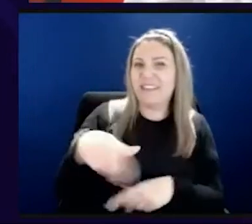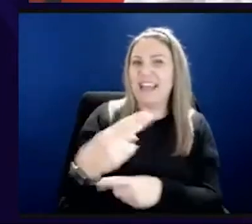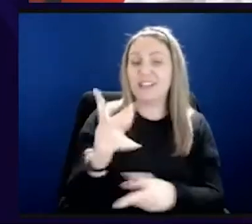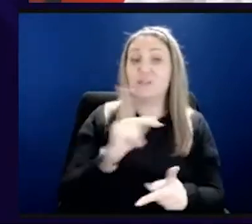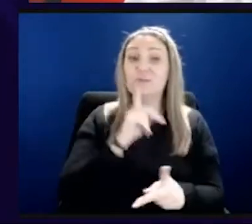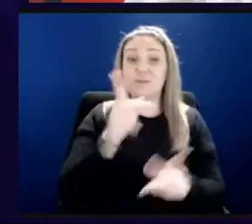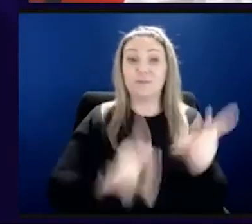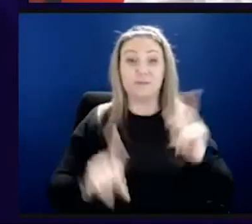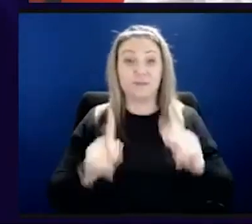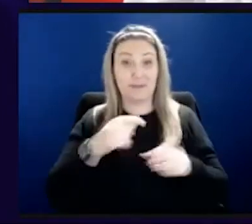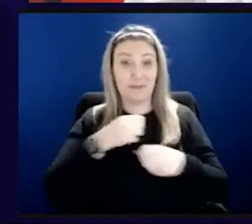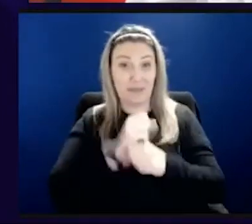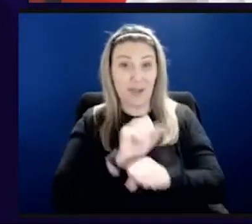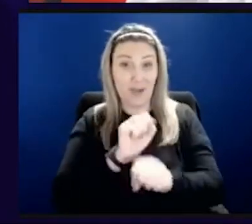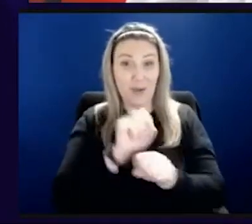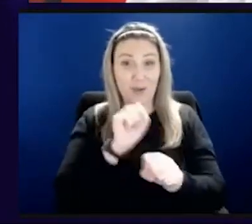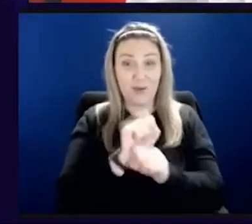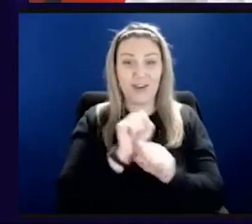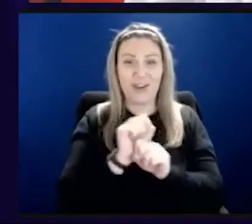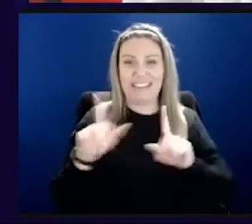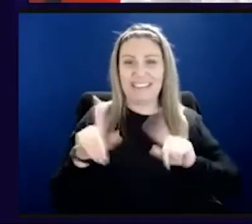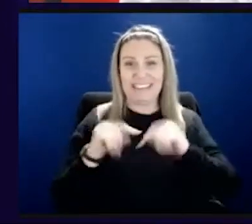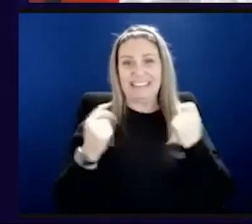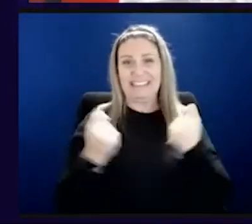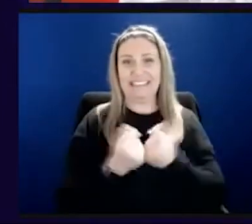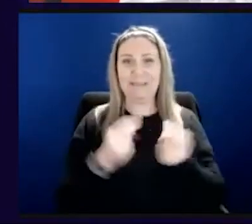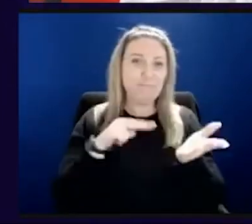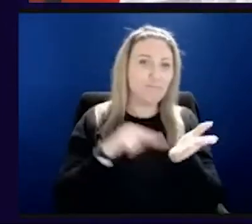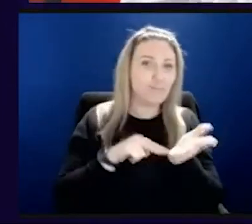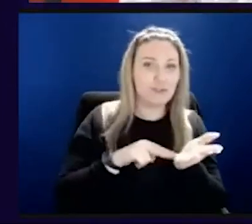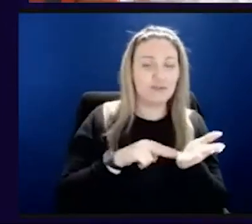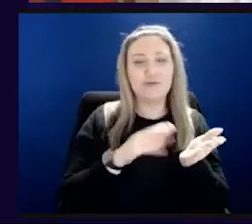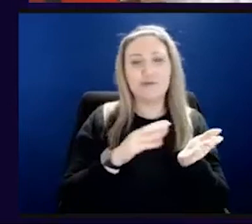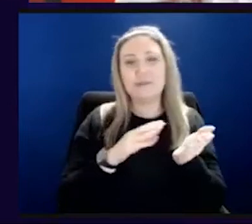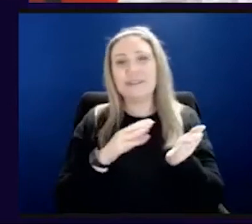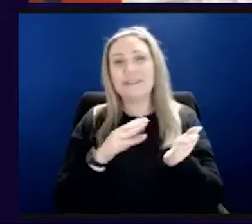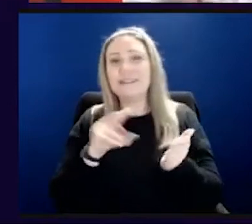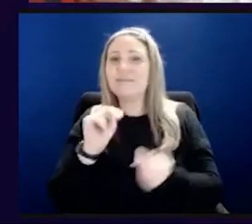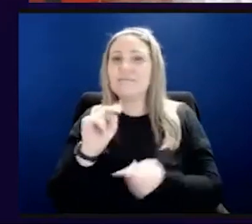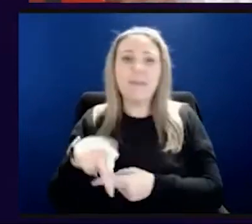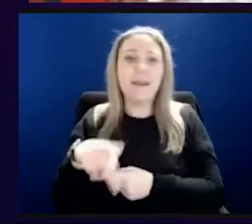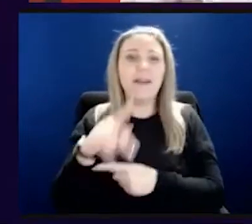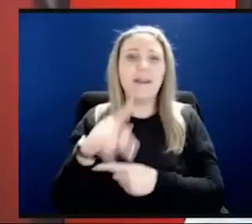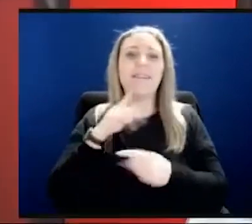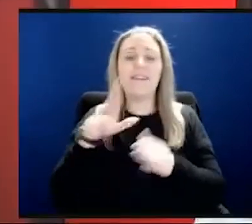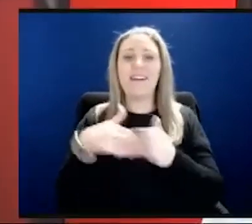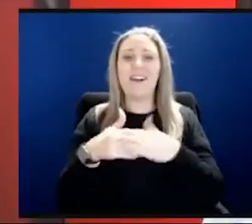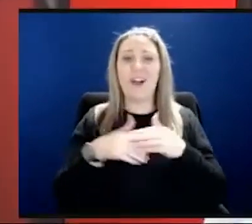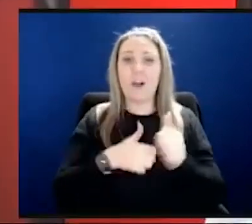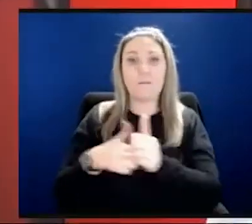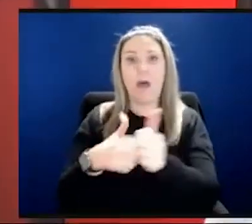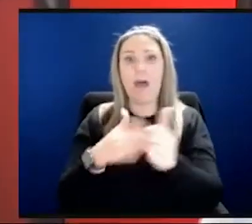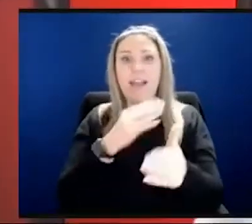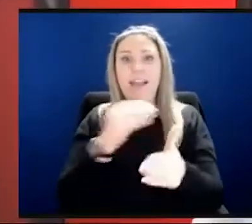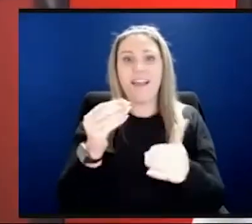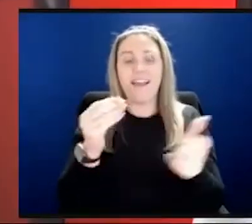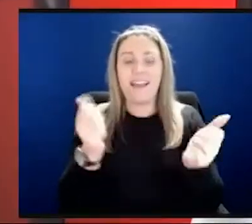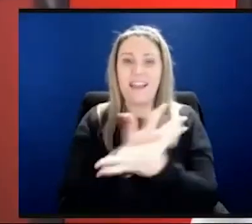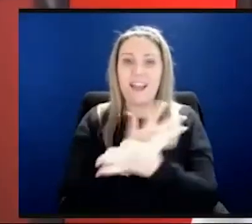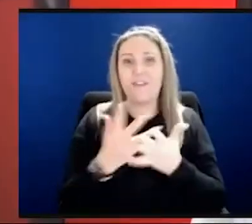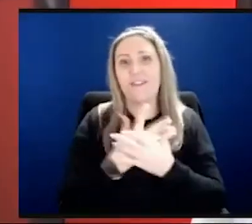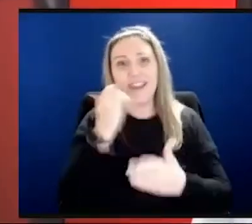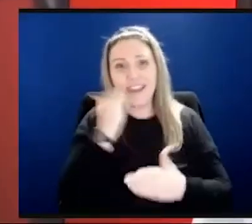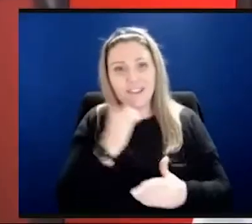work are our team of nurses and NPs that really follow these guys and keep them in line on a day-to-day basis. And so,